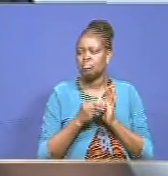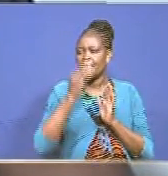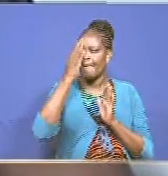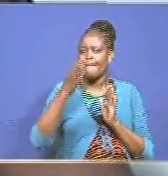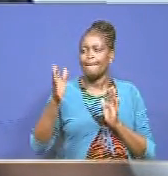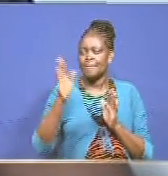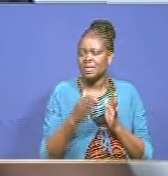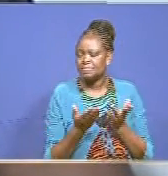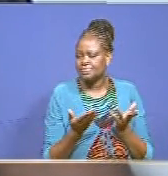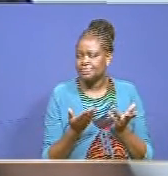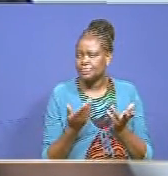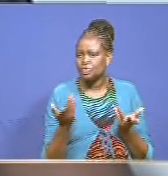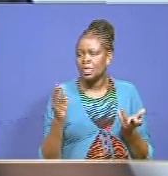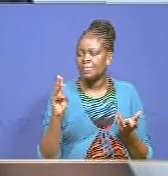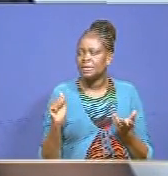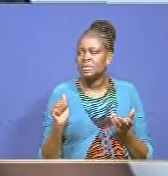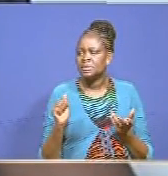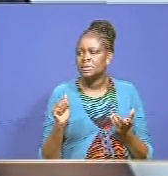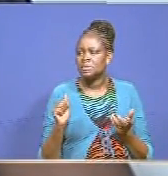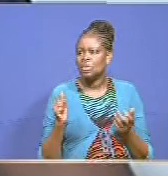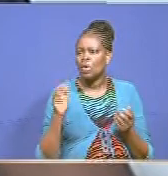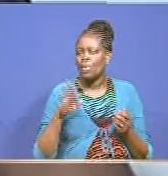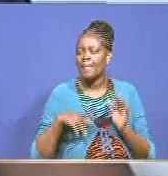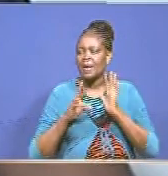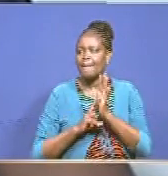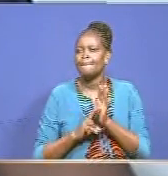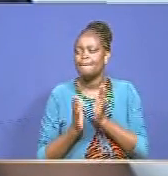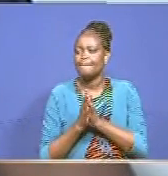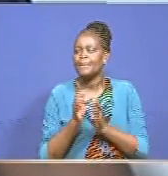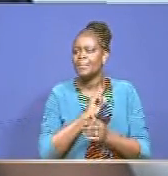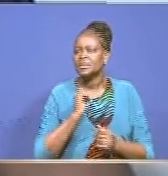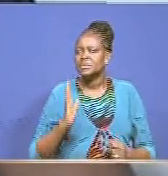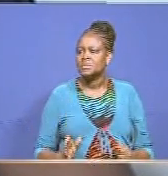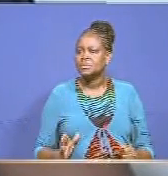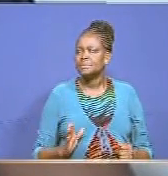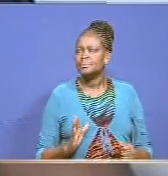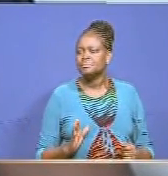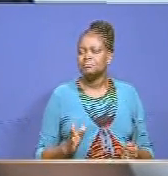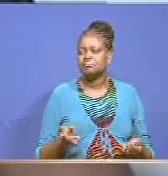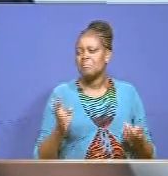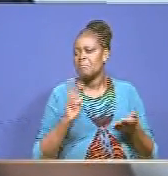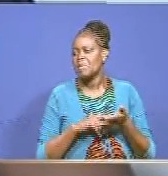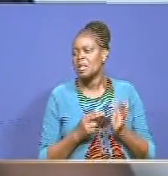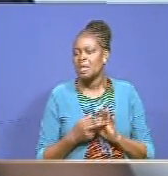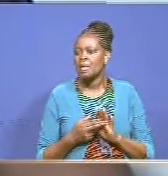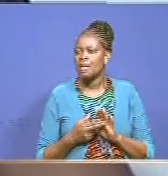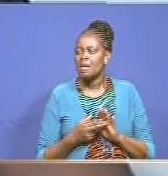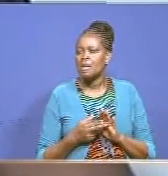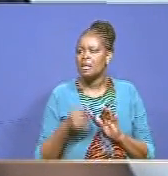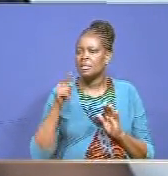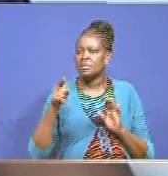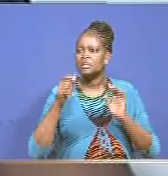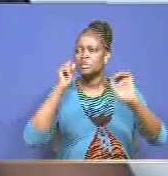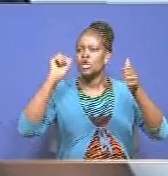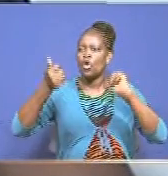or an MCA, or even women rep and senators. So basically, this is a competition